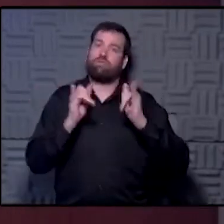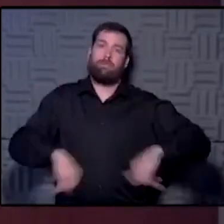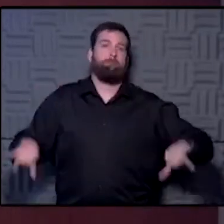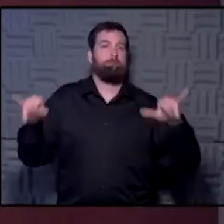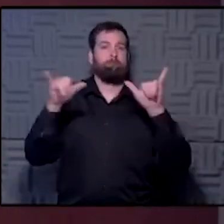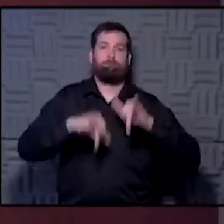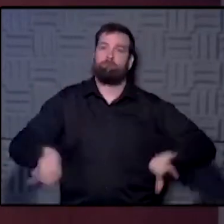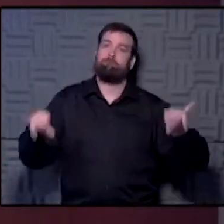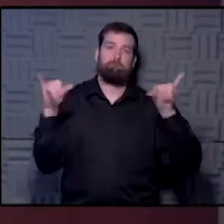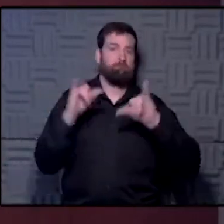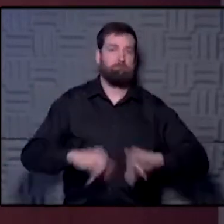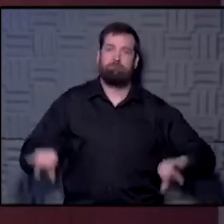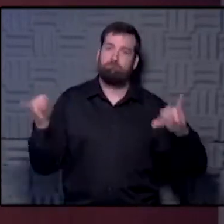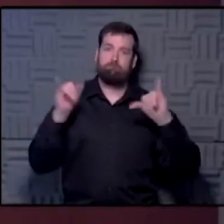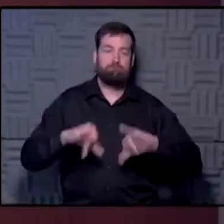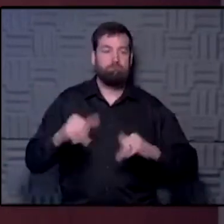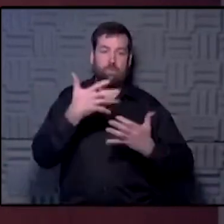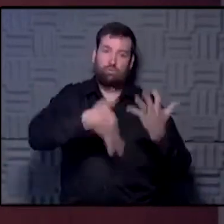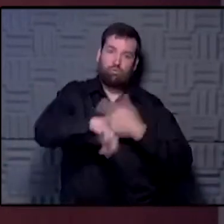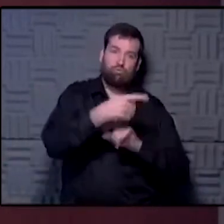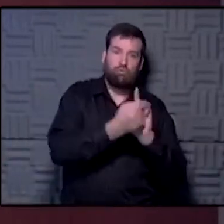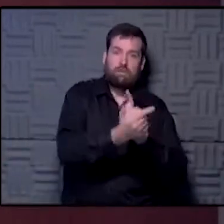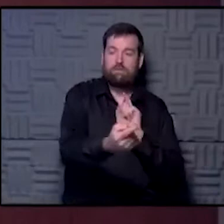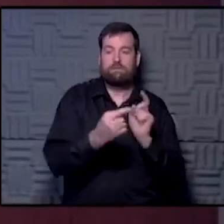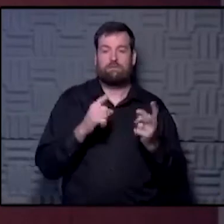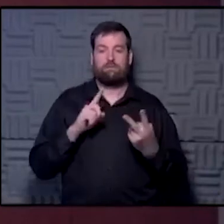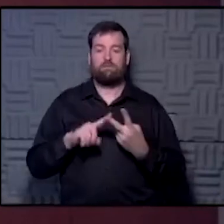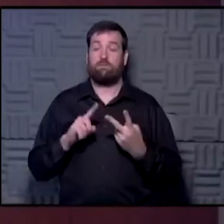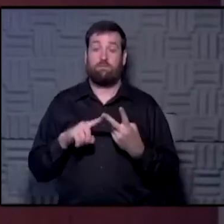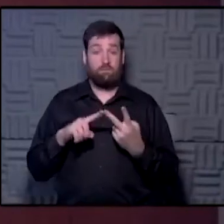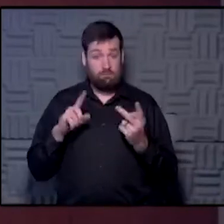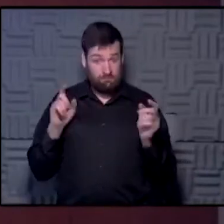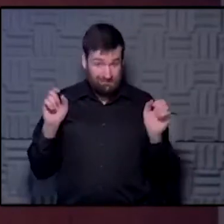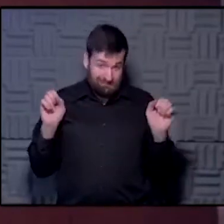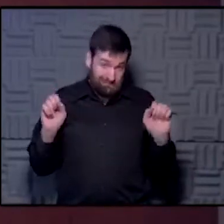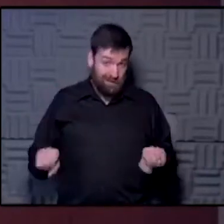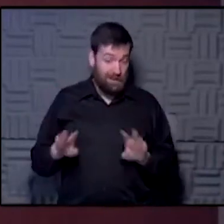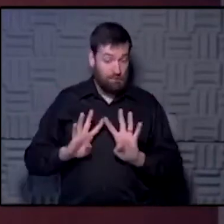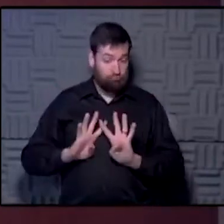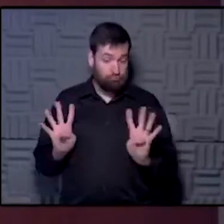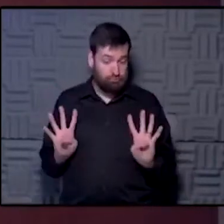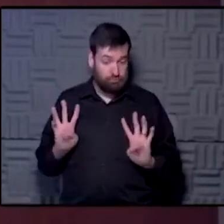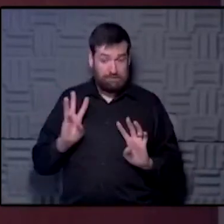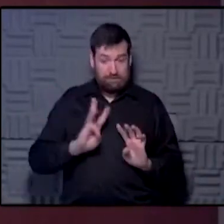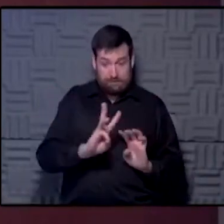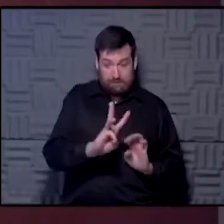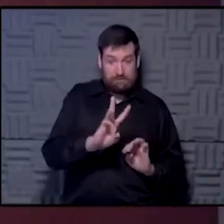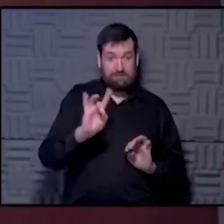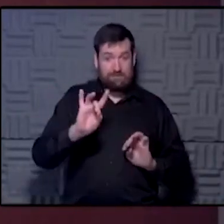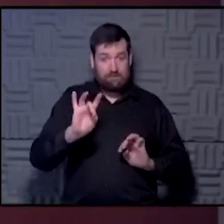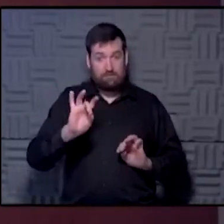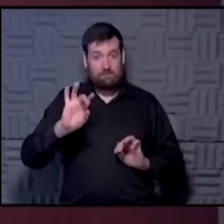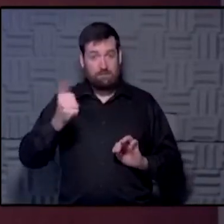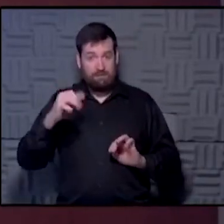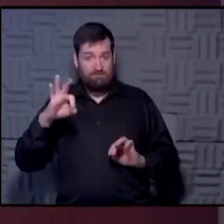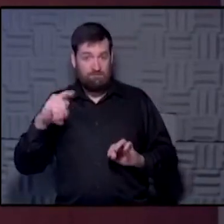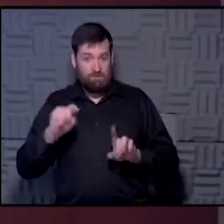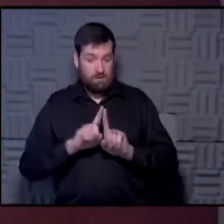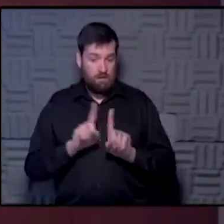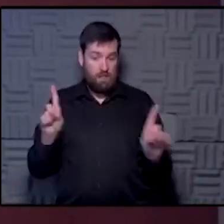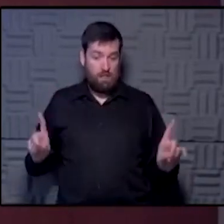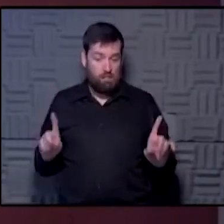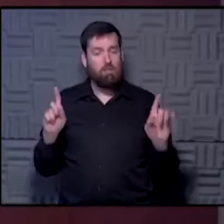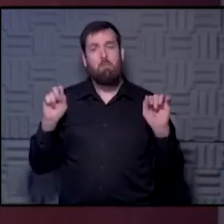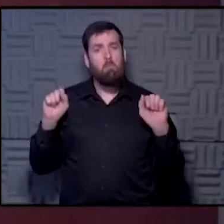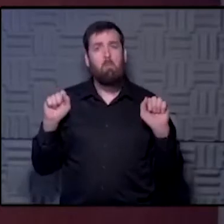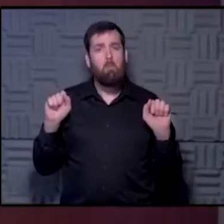change as it relates to socially distancing. If you can stand on the sideline and be 6, 8, 10 feet away from the next player,